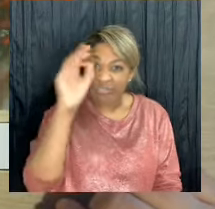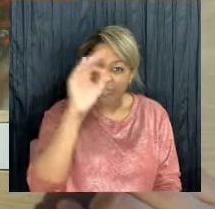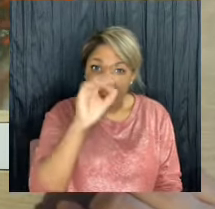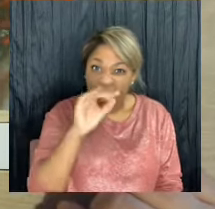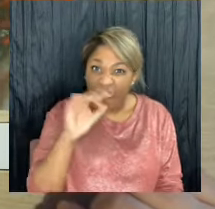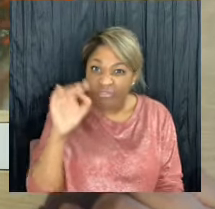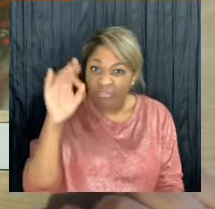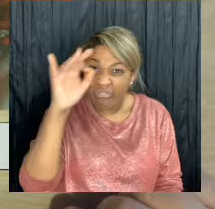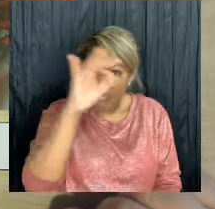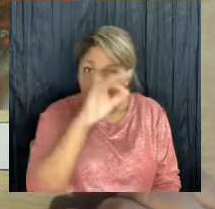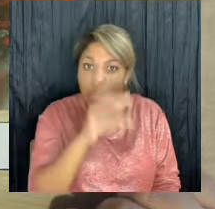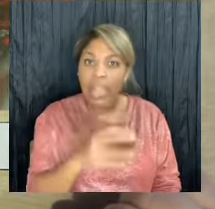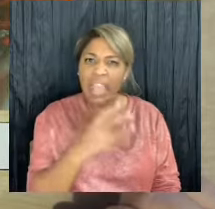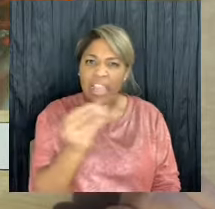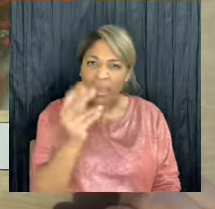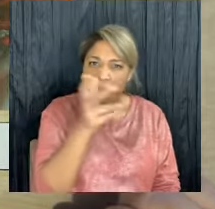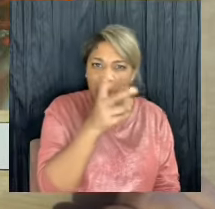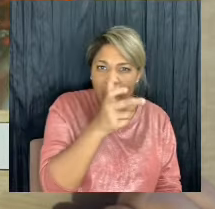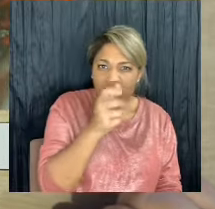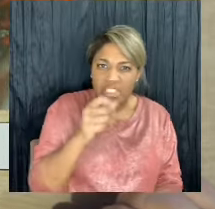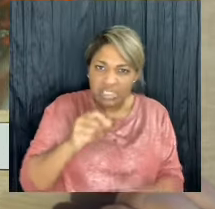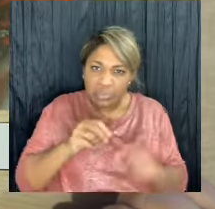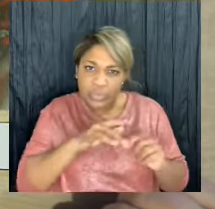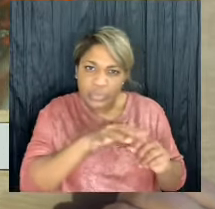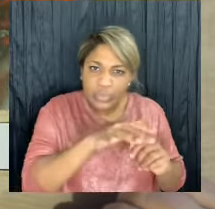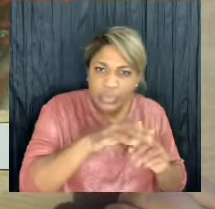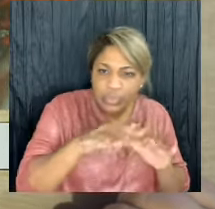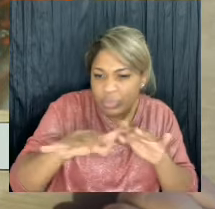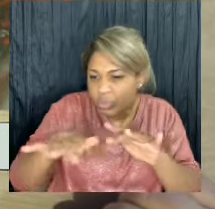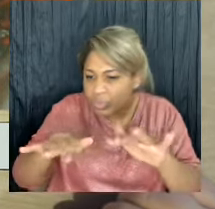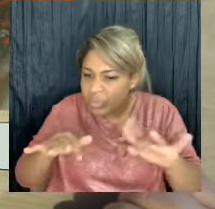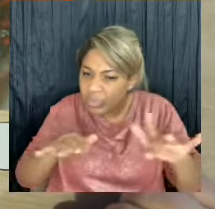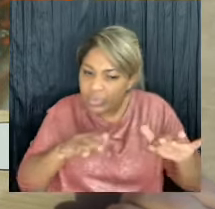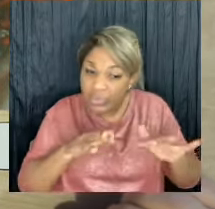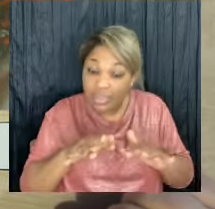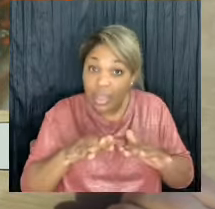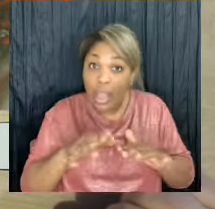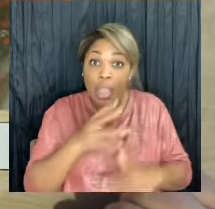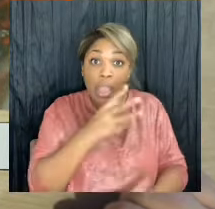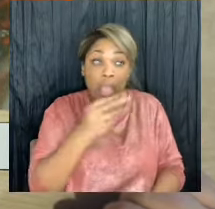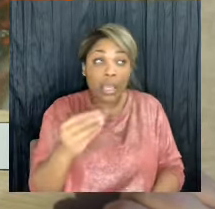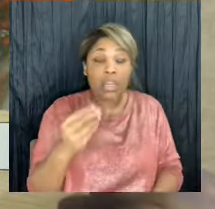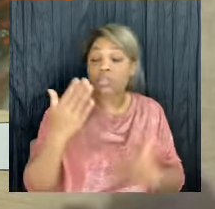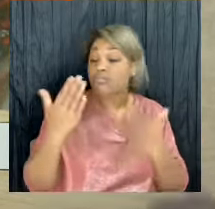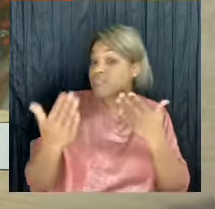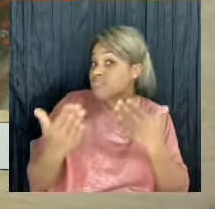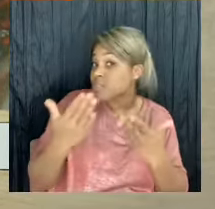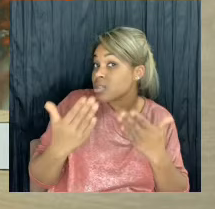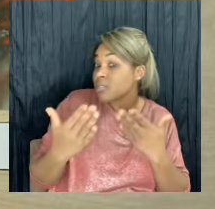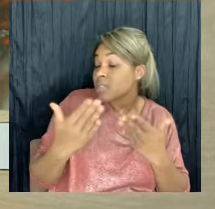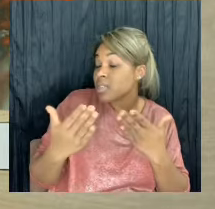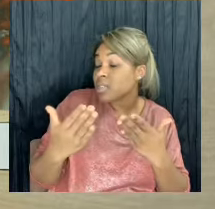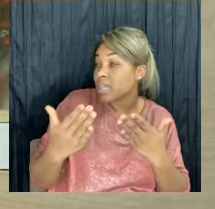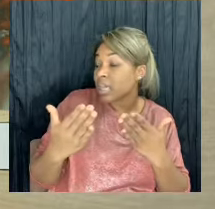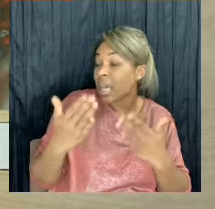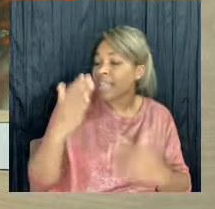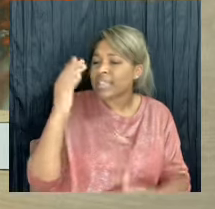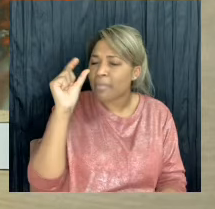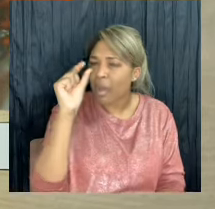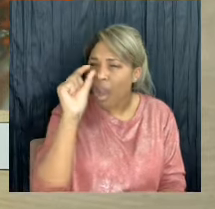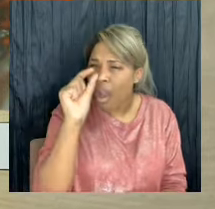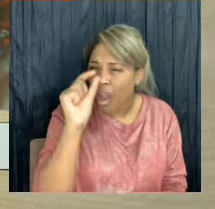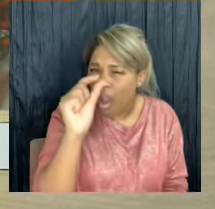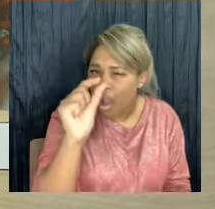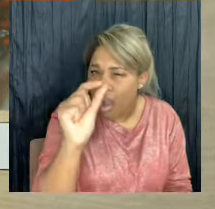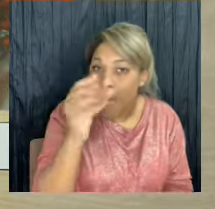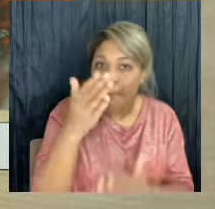little bugs around there. And there may even be little tiny